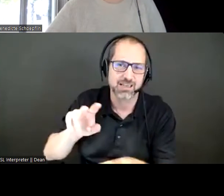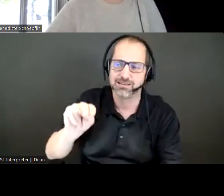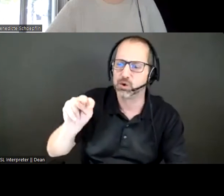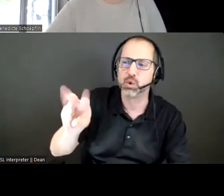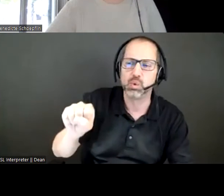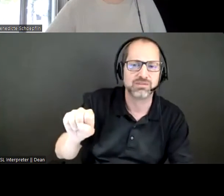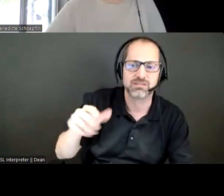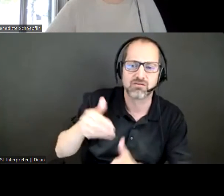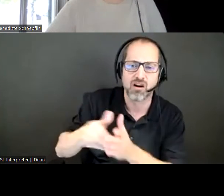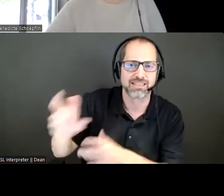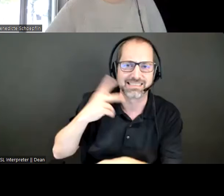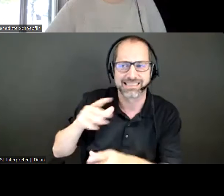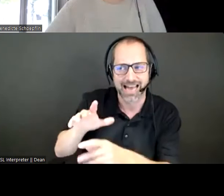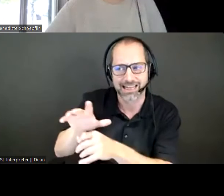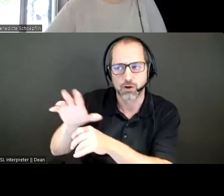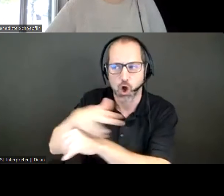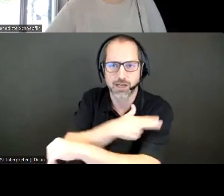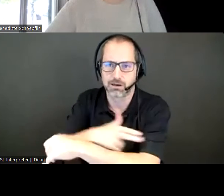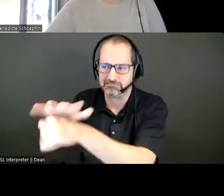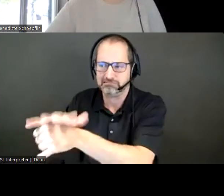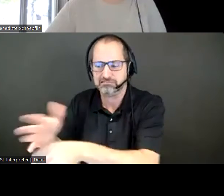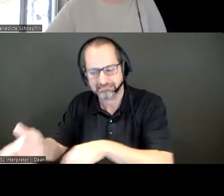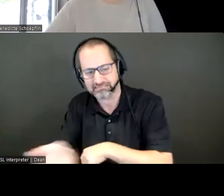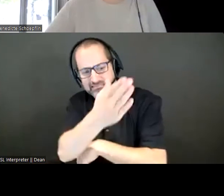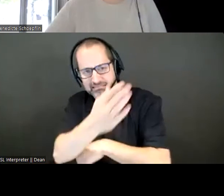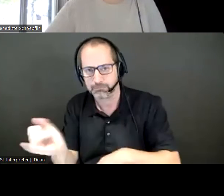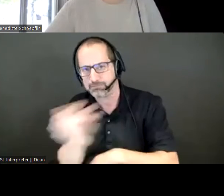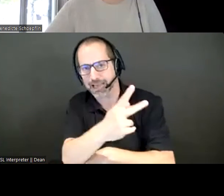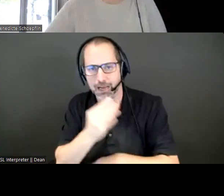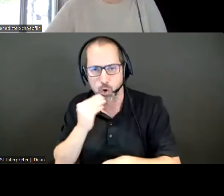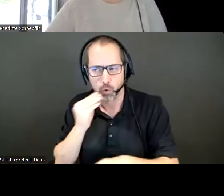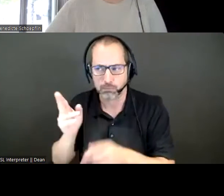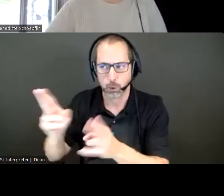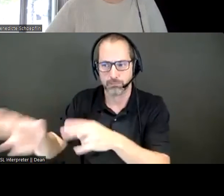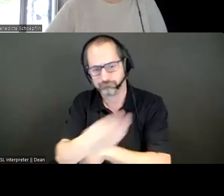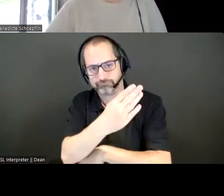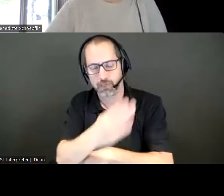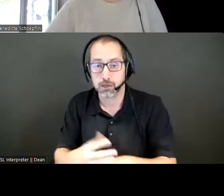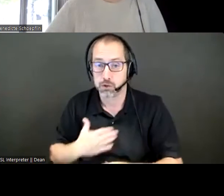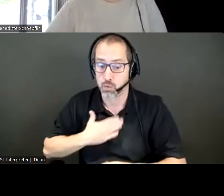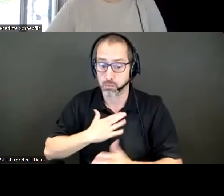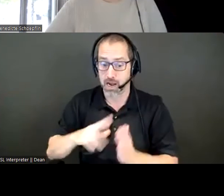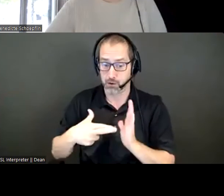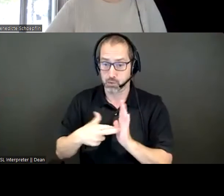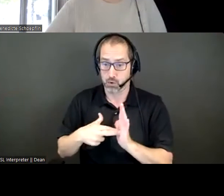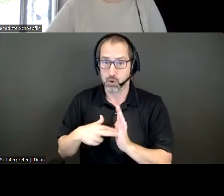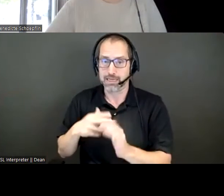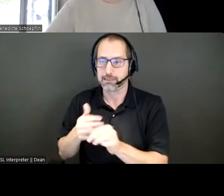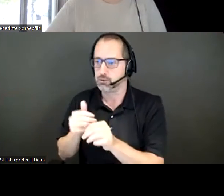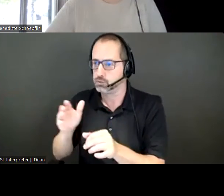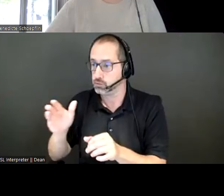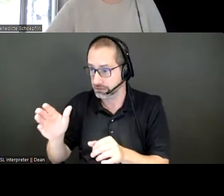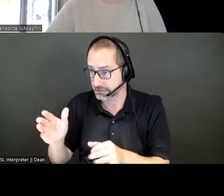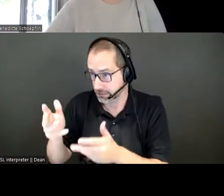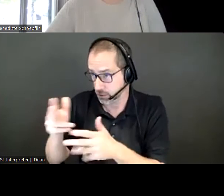to send people home from hospital really, really quickly. So my role really right now has been to follow them